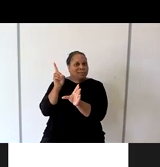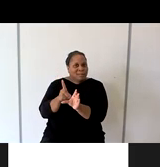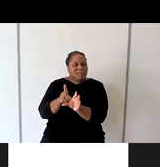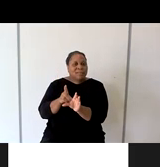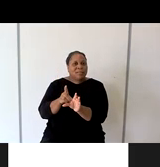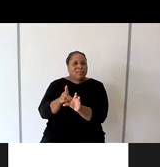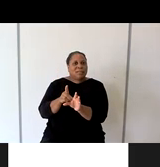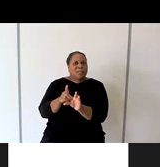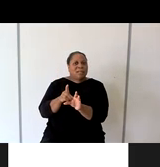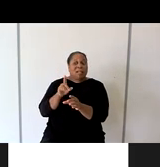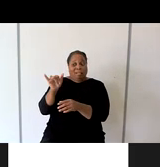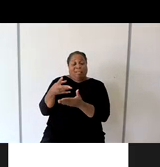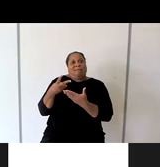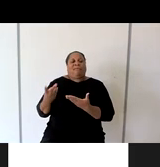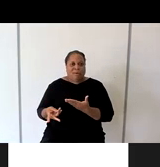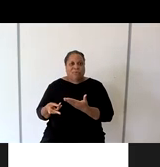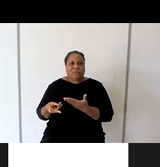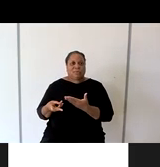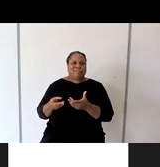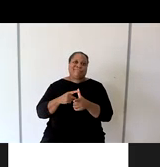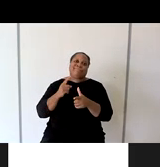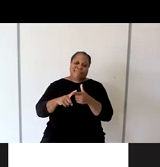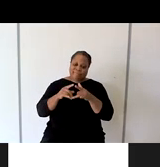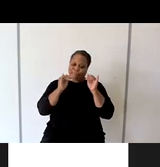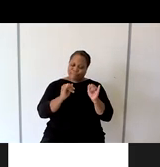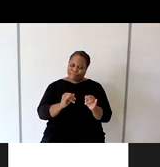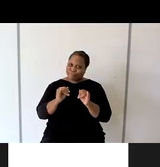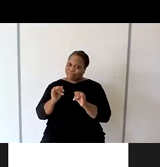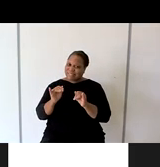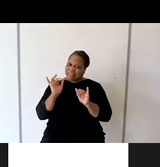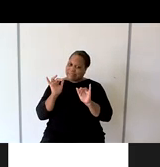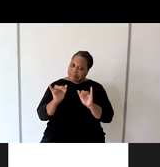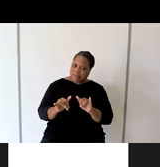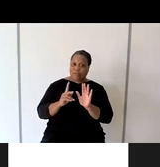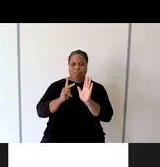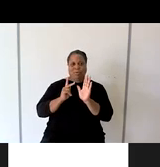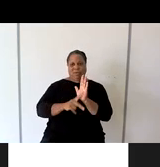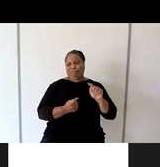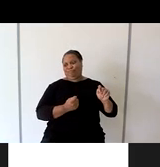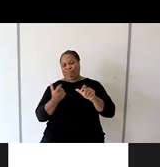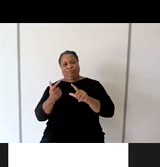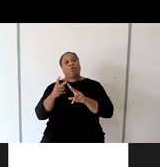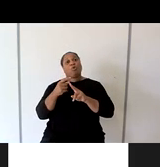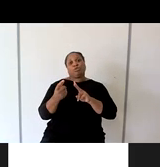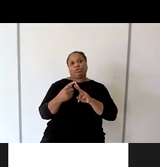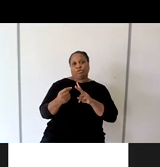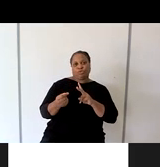that fails, the result is that the individual is still being killed off or choosing